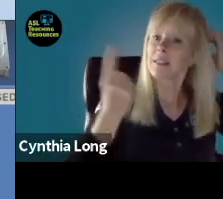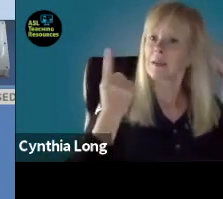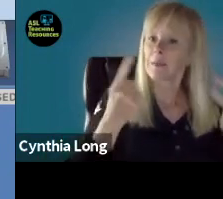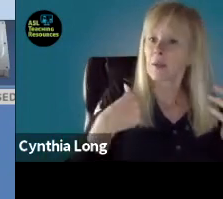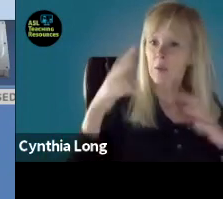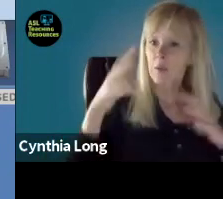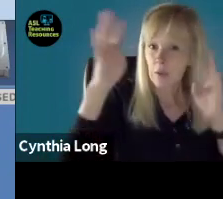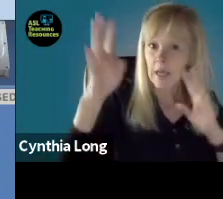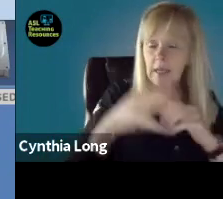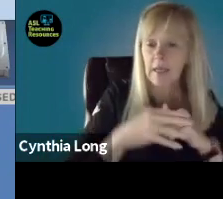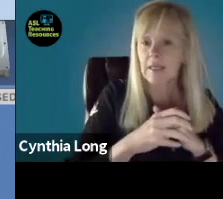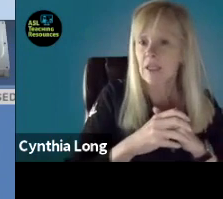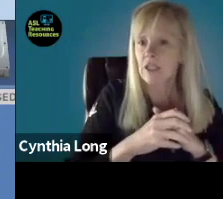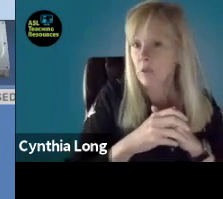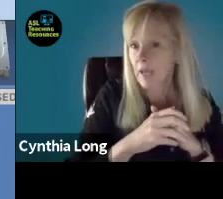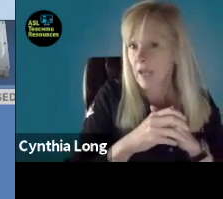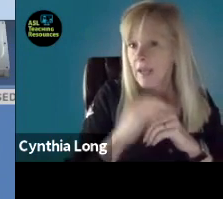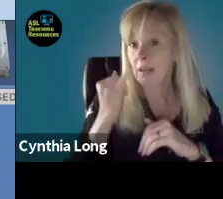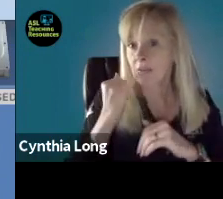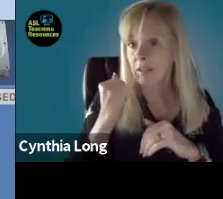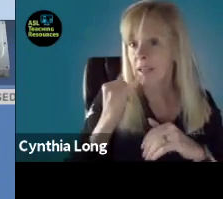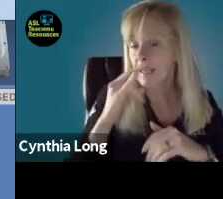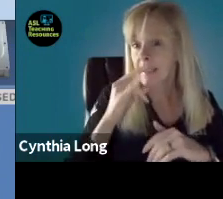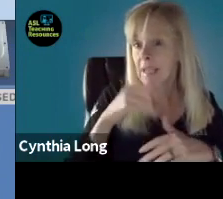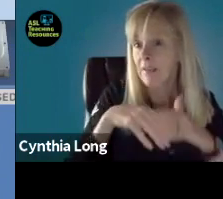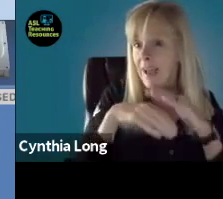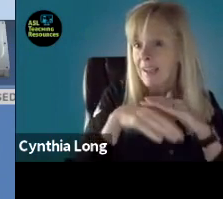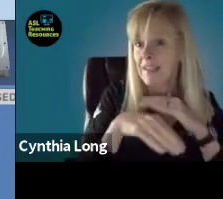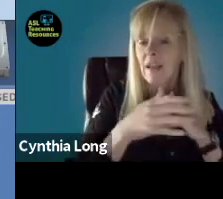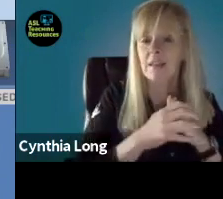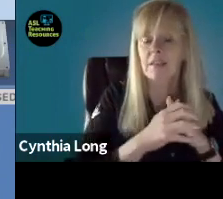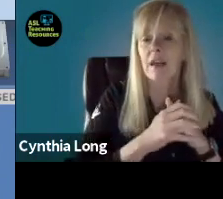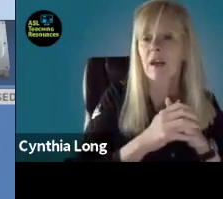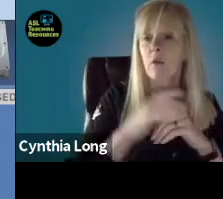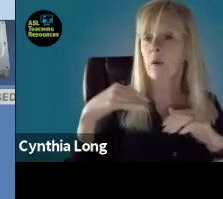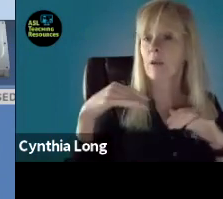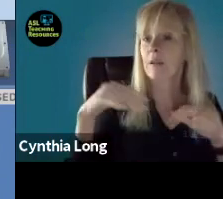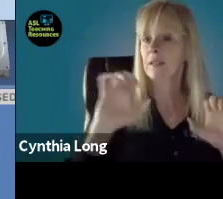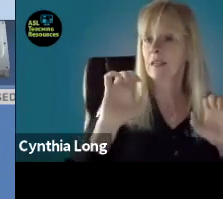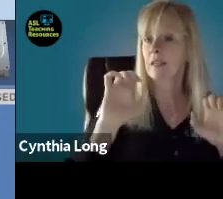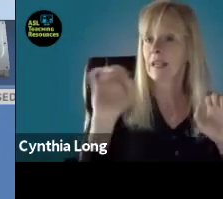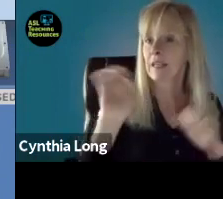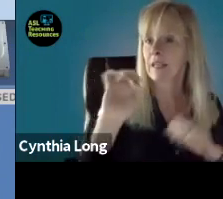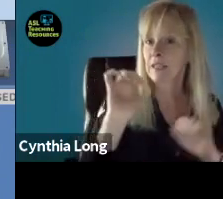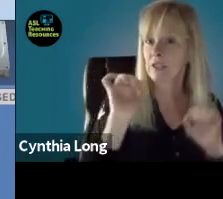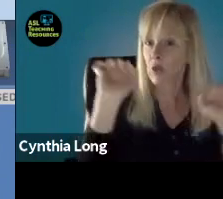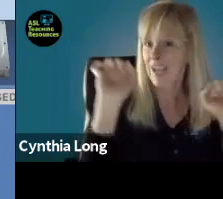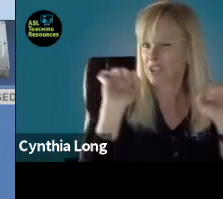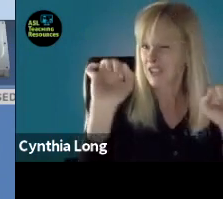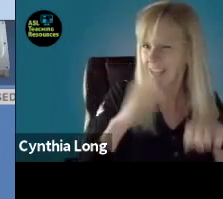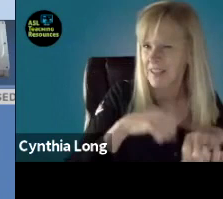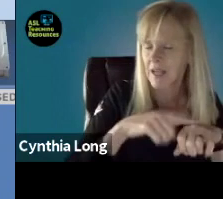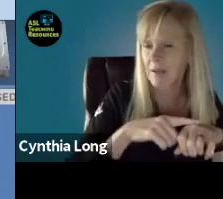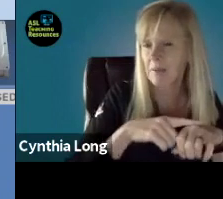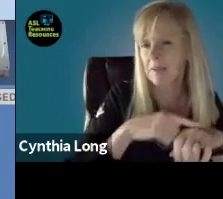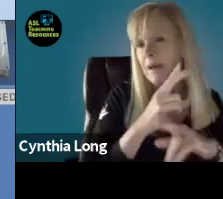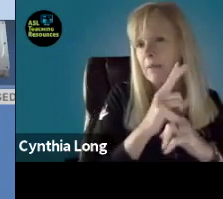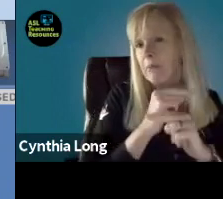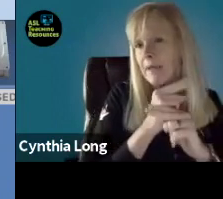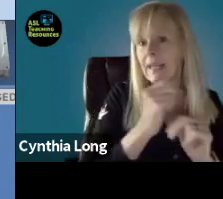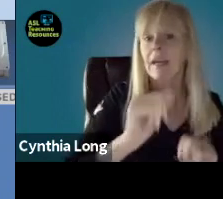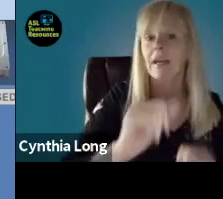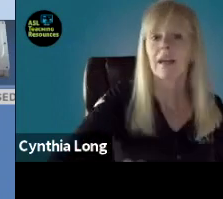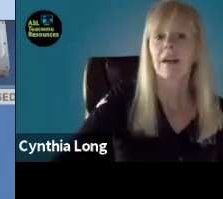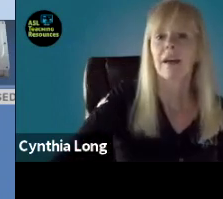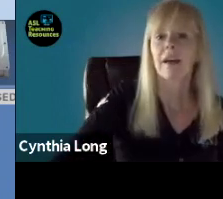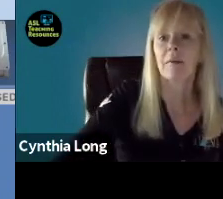This is something we created that you can, if the kids have access. We did like an Easter exercise time. It's about a